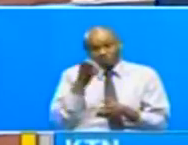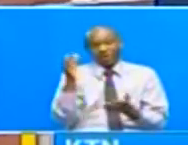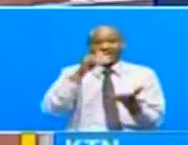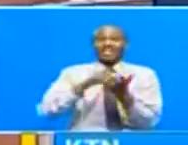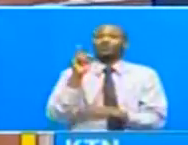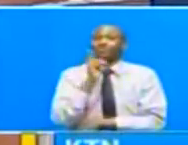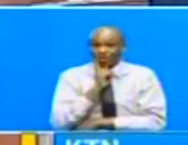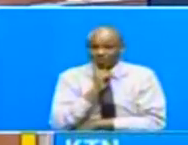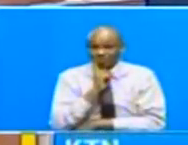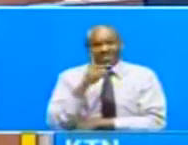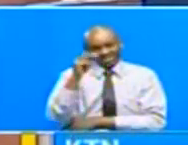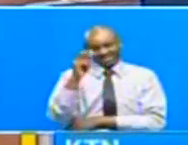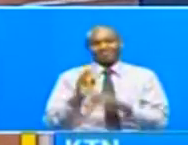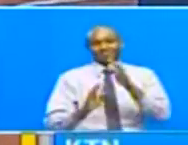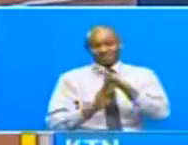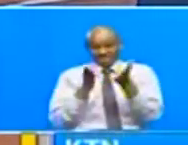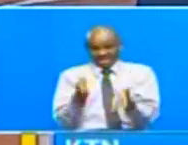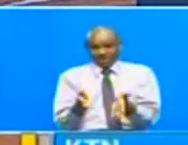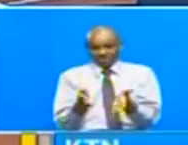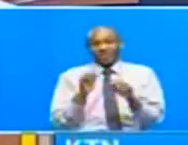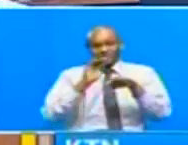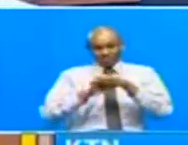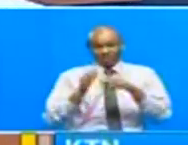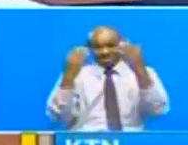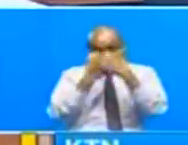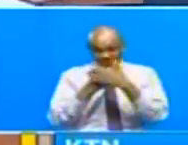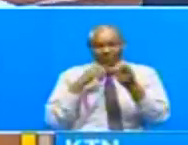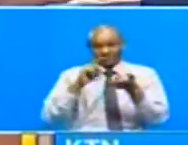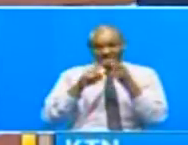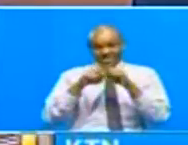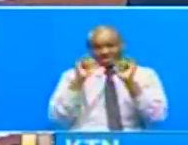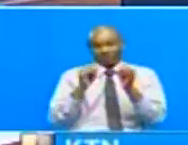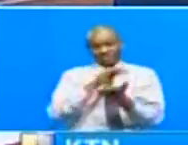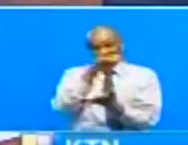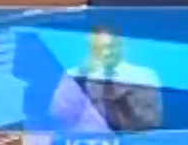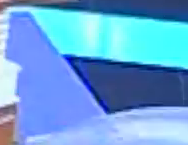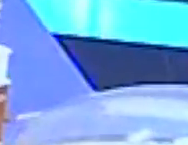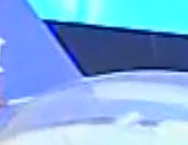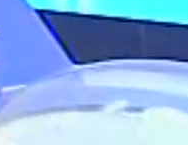you again tomorrow on KTN Prime. For now, though, it's good night from the Standard News Center.